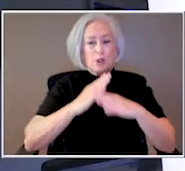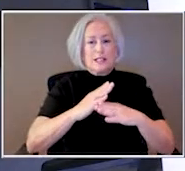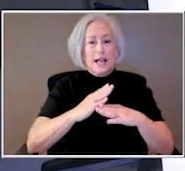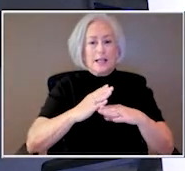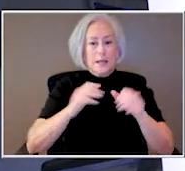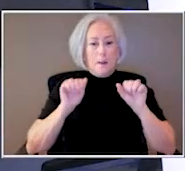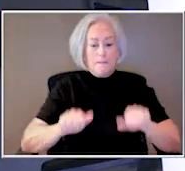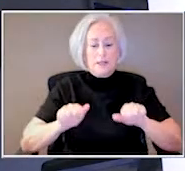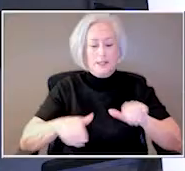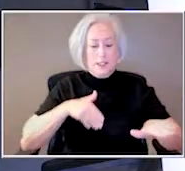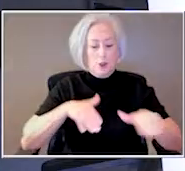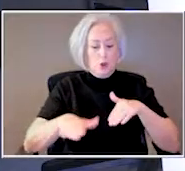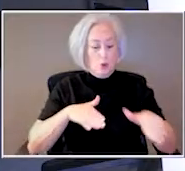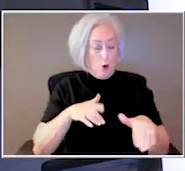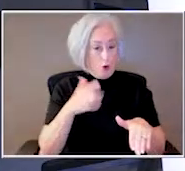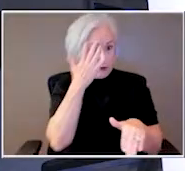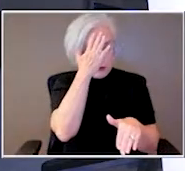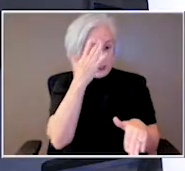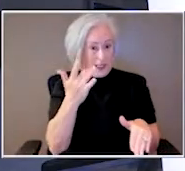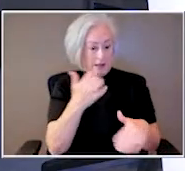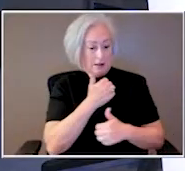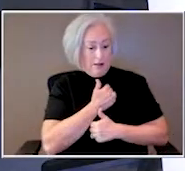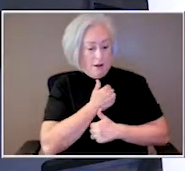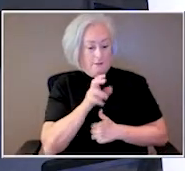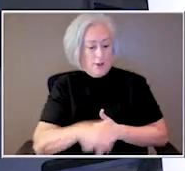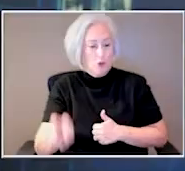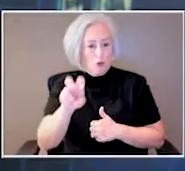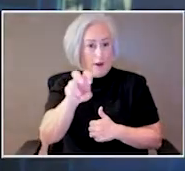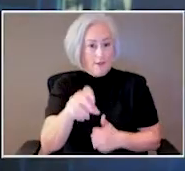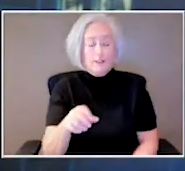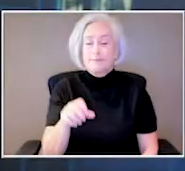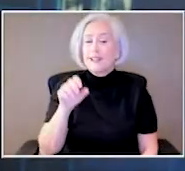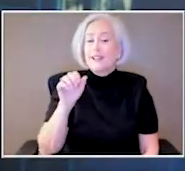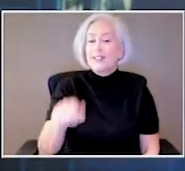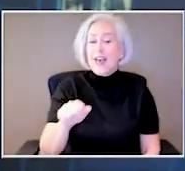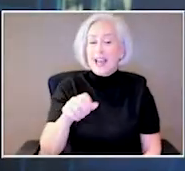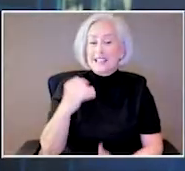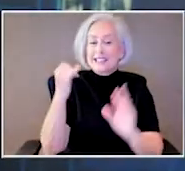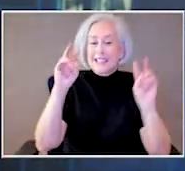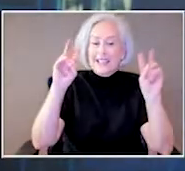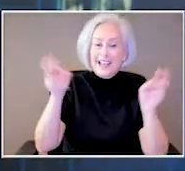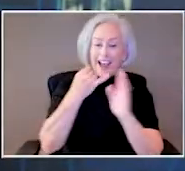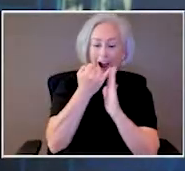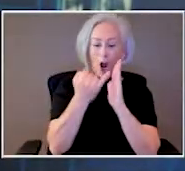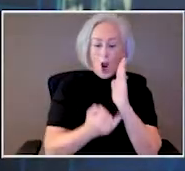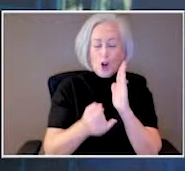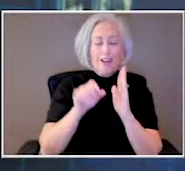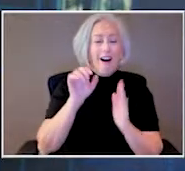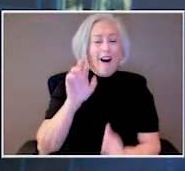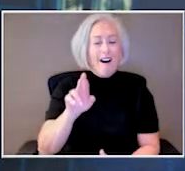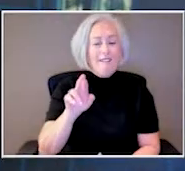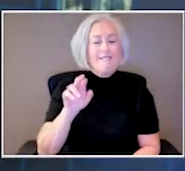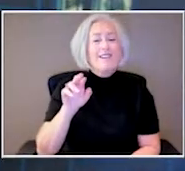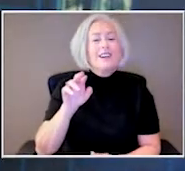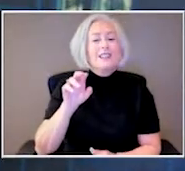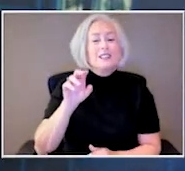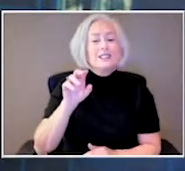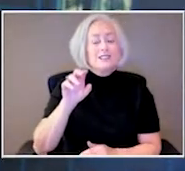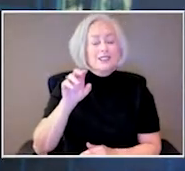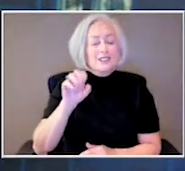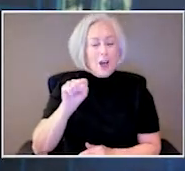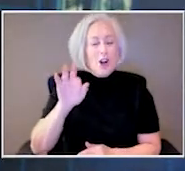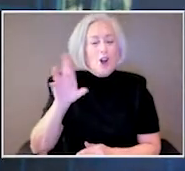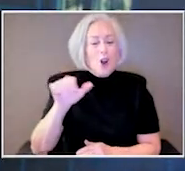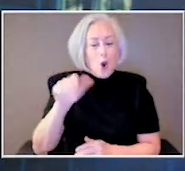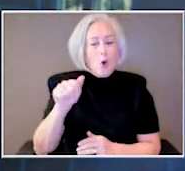that had to be front of mind. So that's what I consider the art of sarcoma surgery, is on the one hand, we have to take that